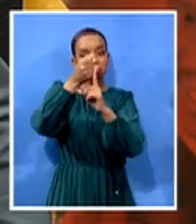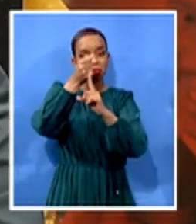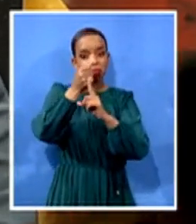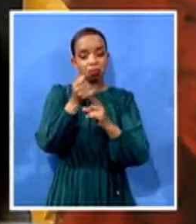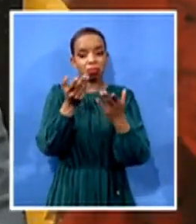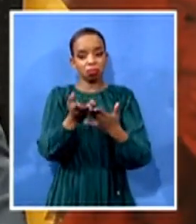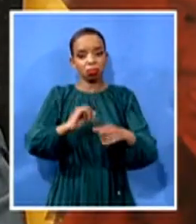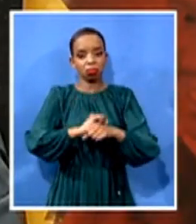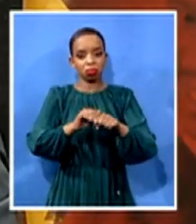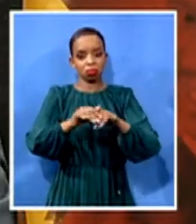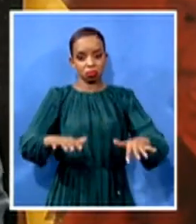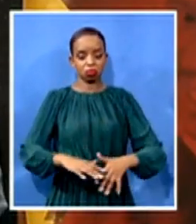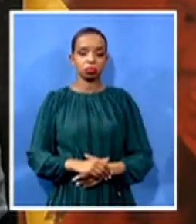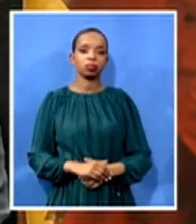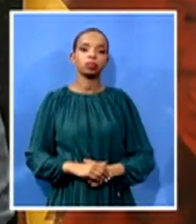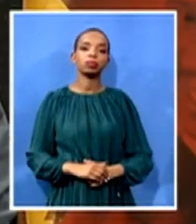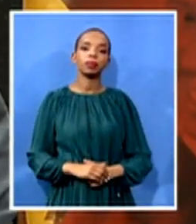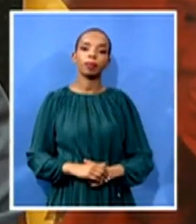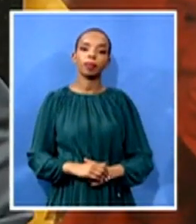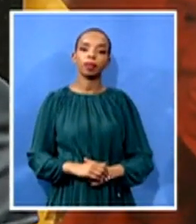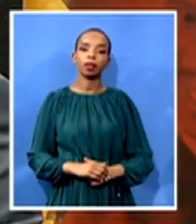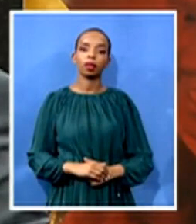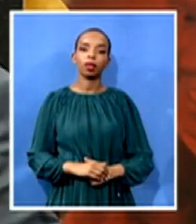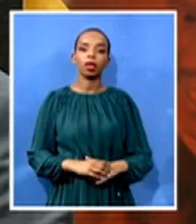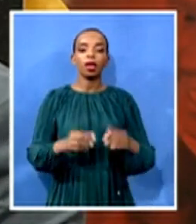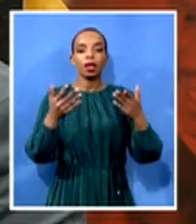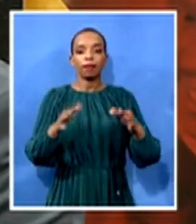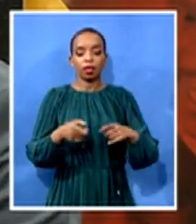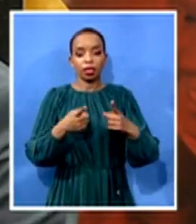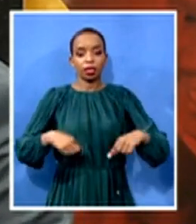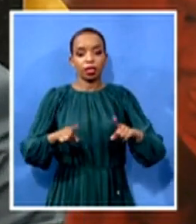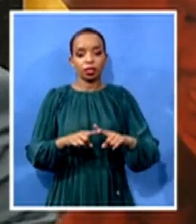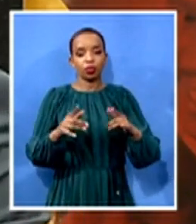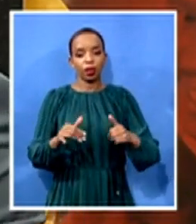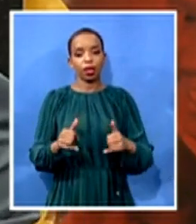We have awarded 42 contracts worth